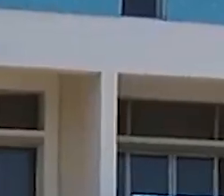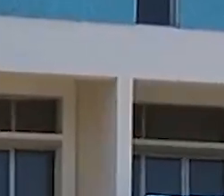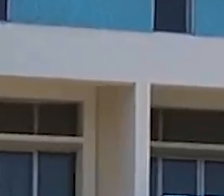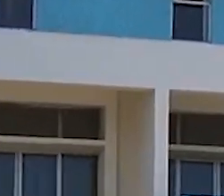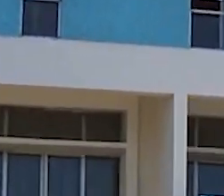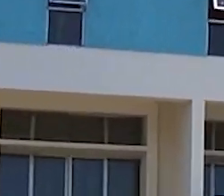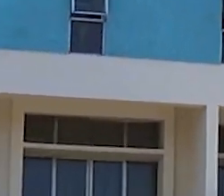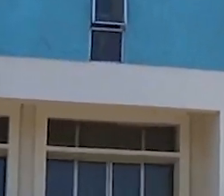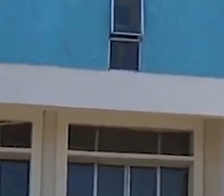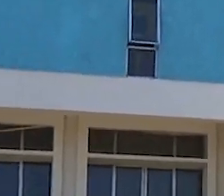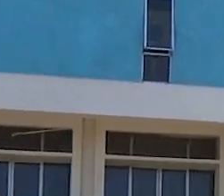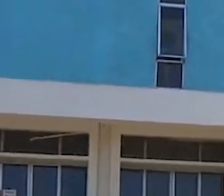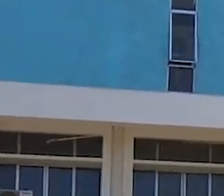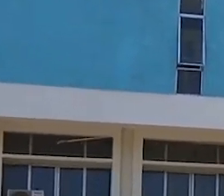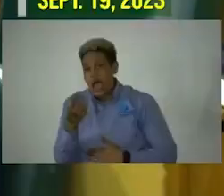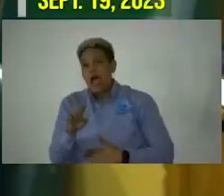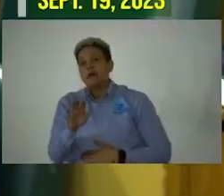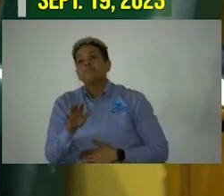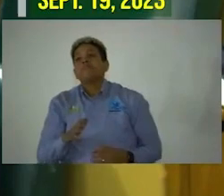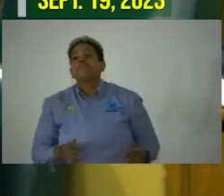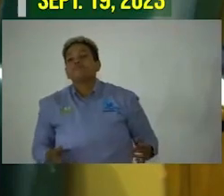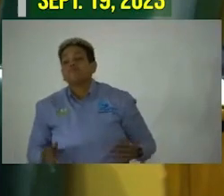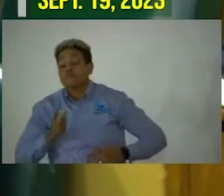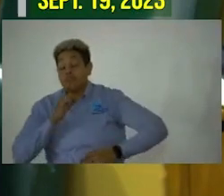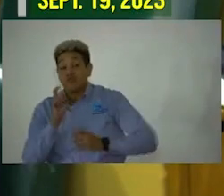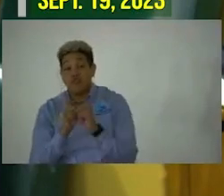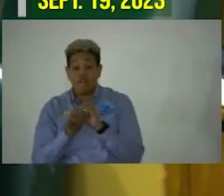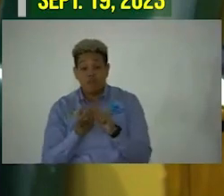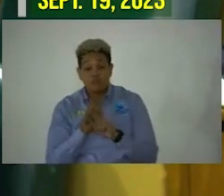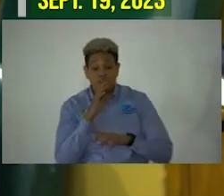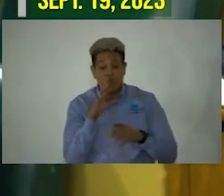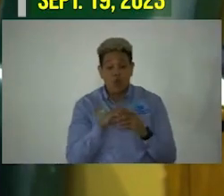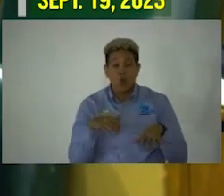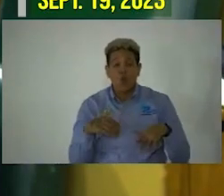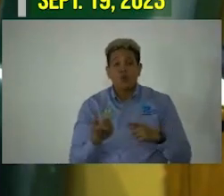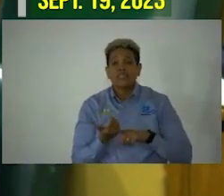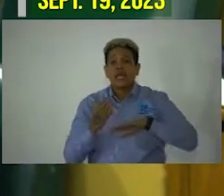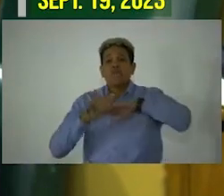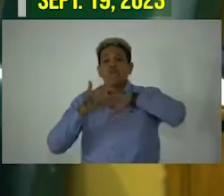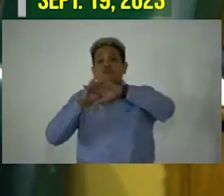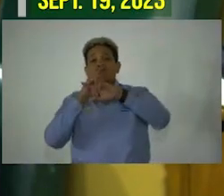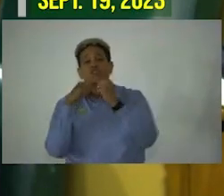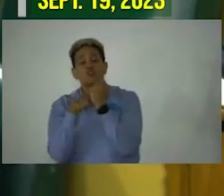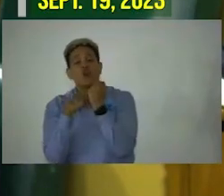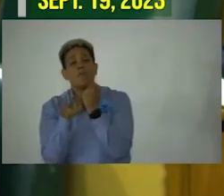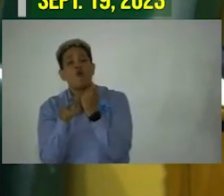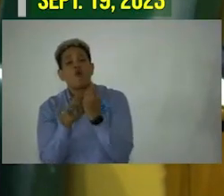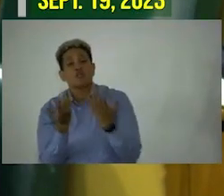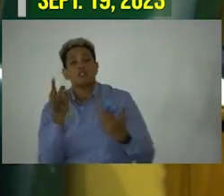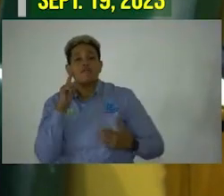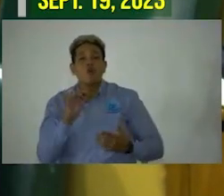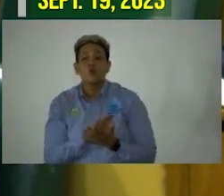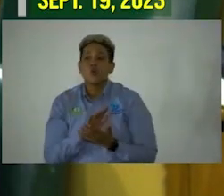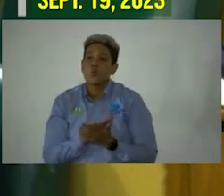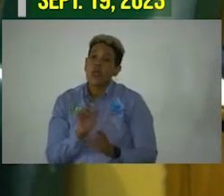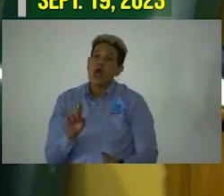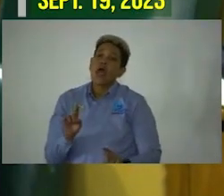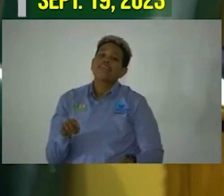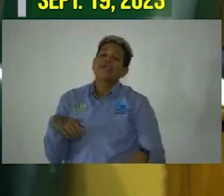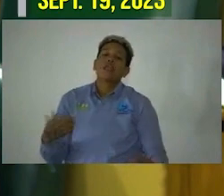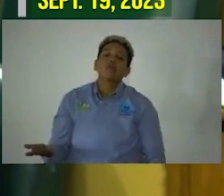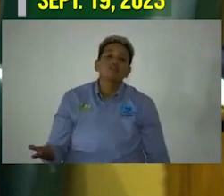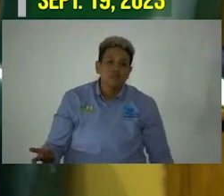Security in 2023. The reforms will include increased support for school